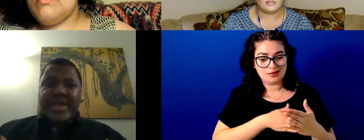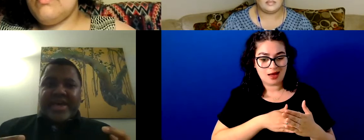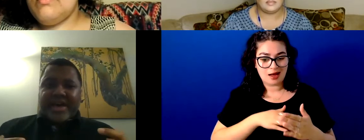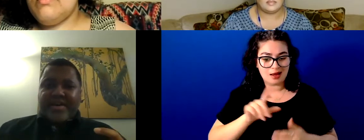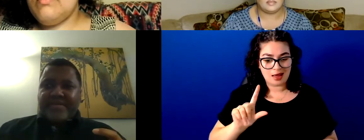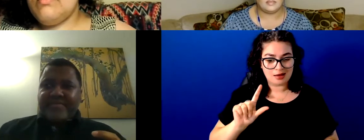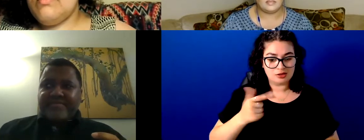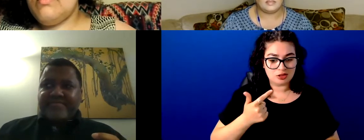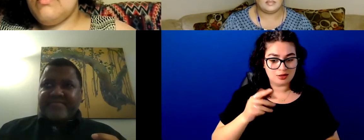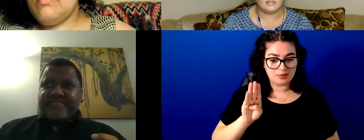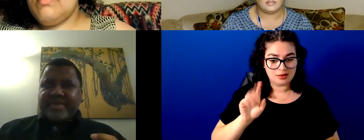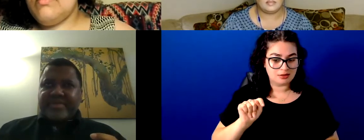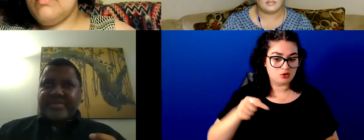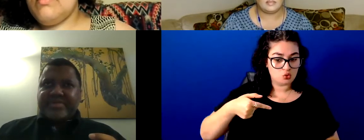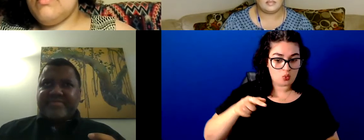anti-LGBTQIA